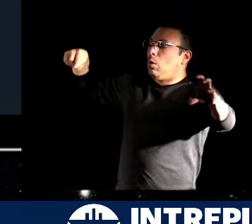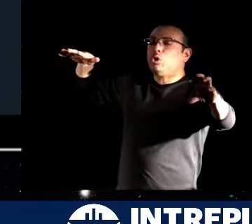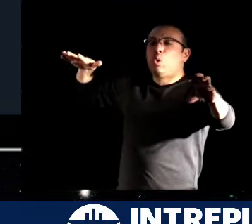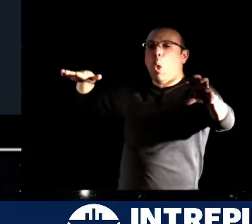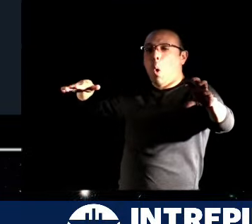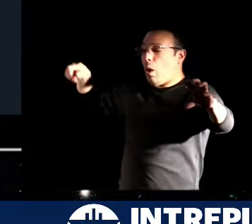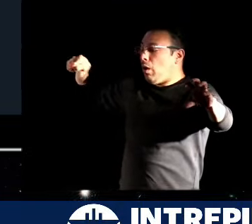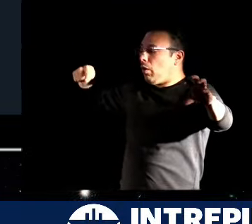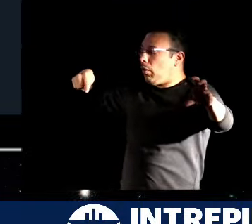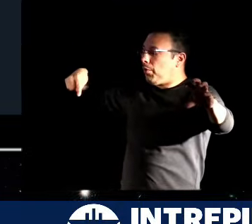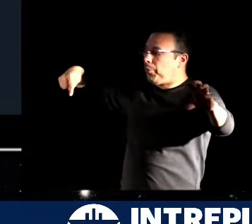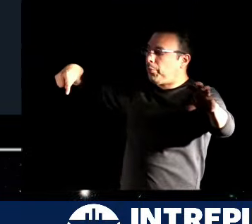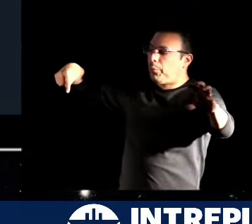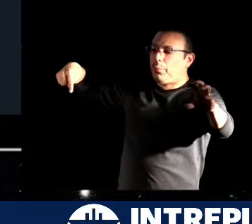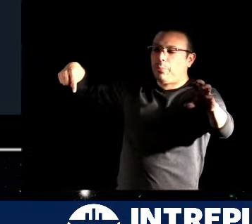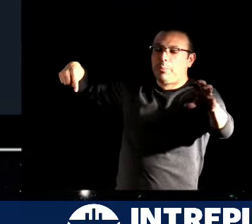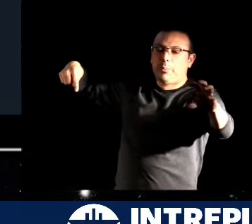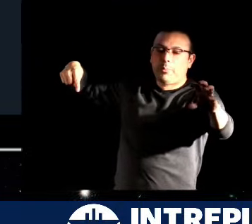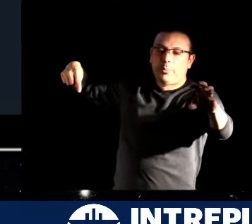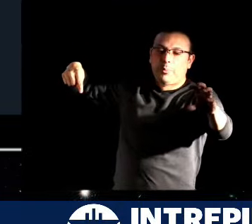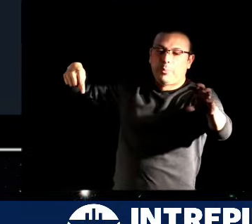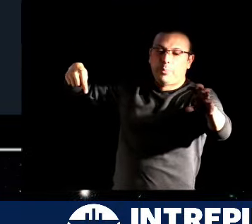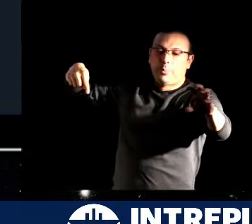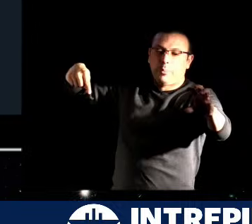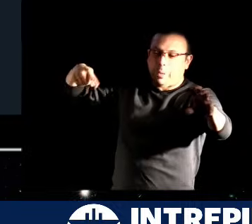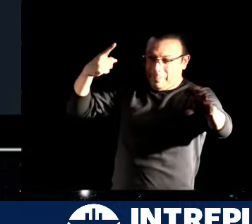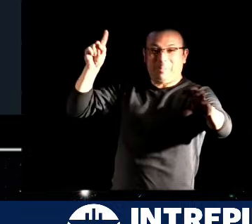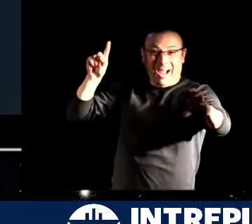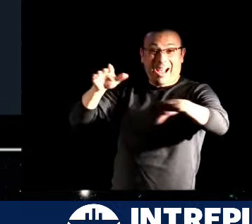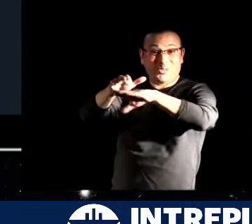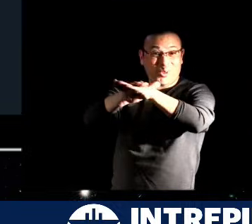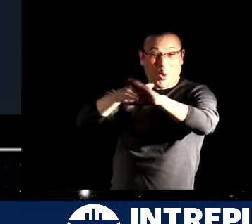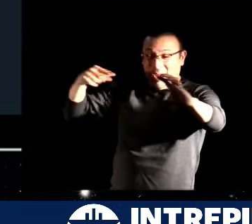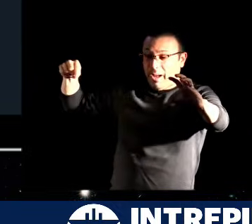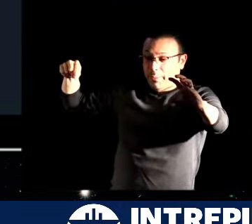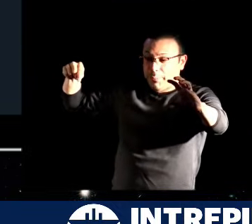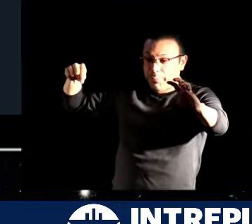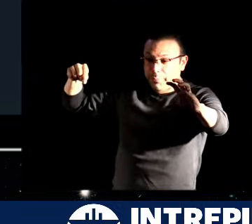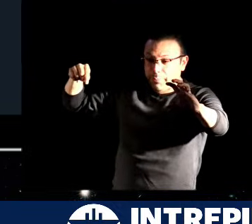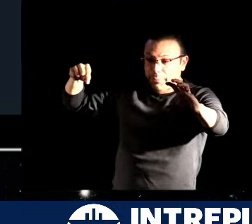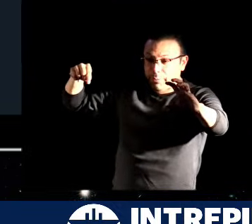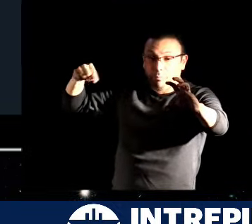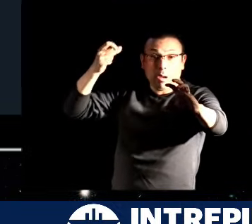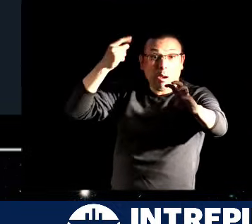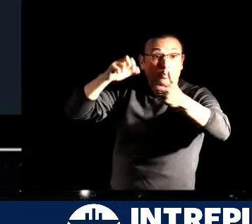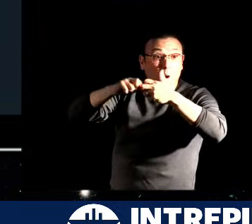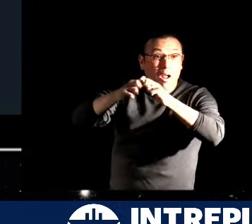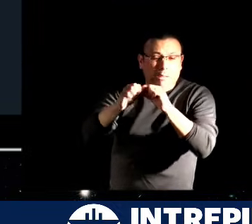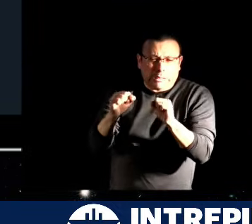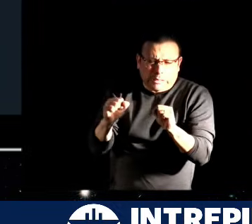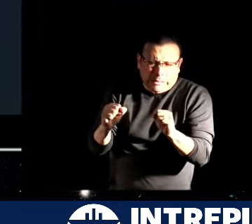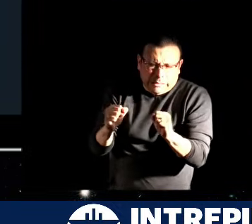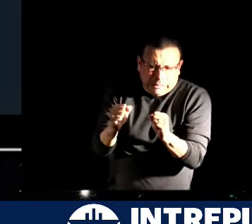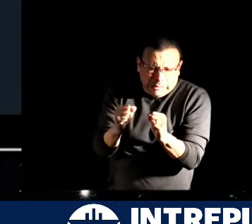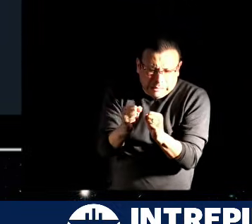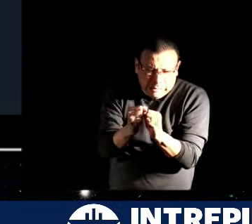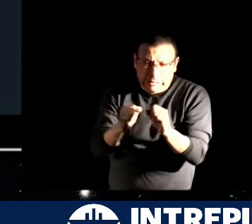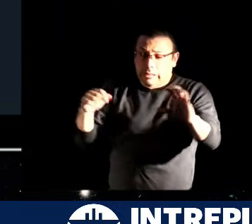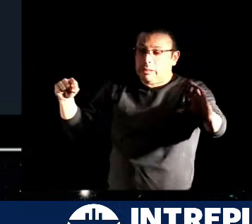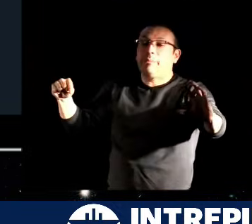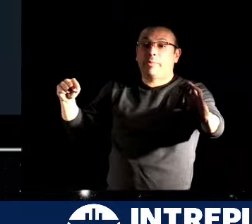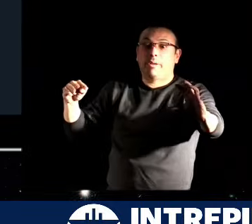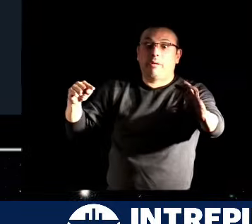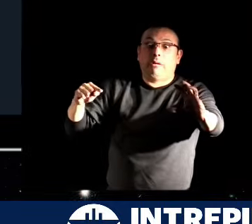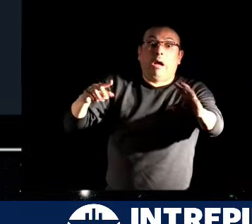a lot. But then you have the extremes of being super cold and then very, very hot when you get